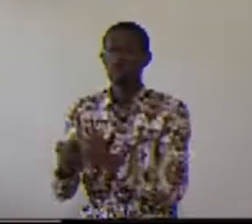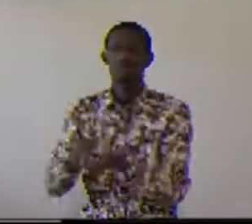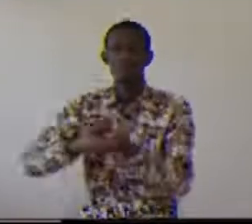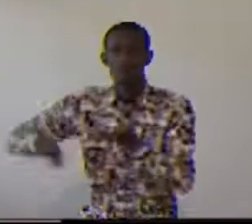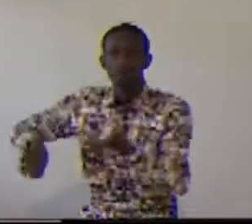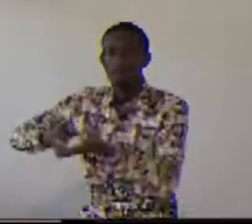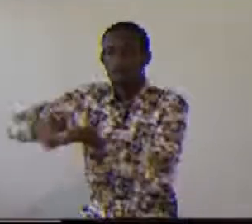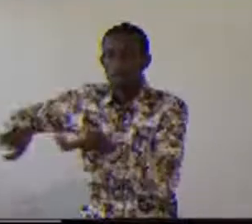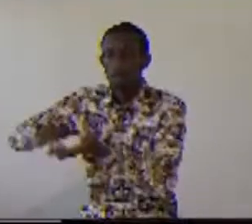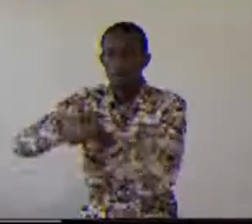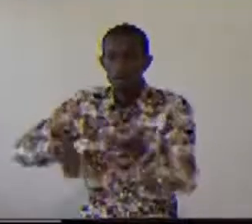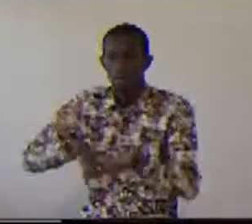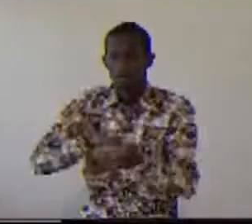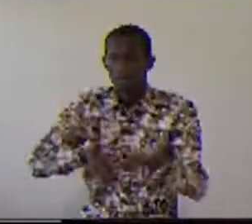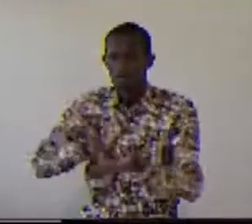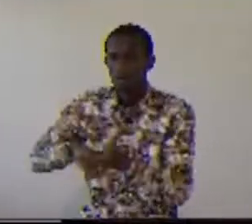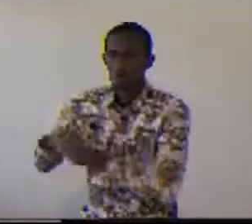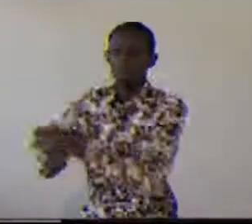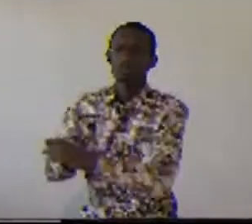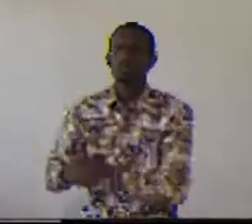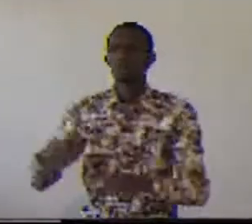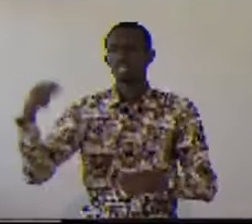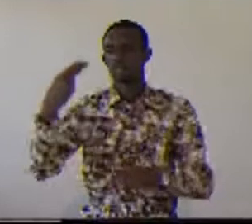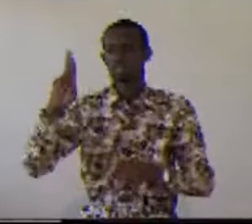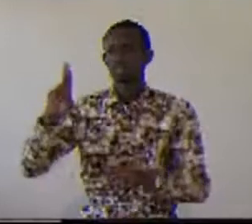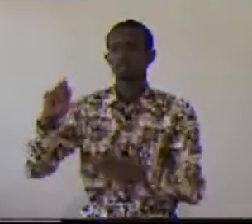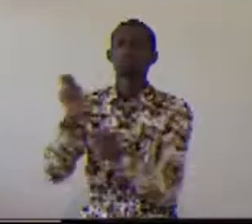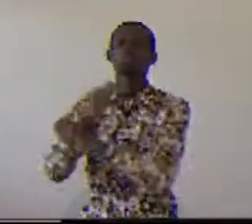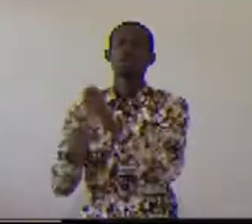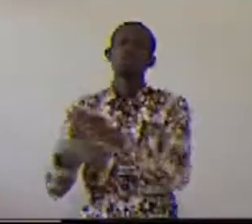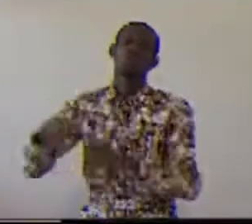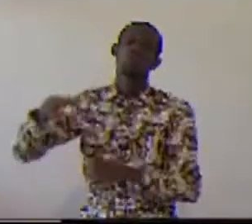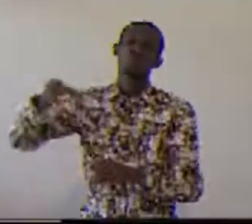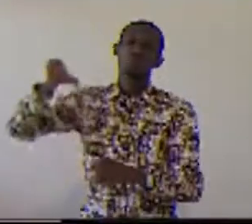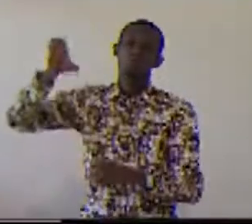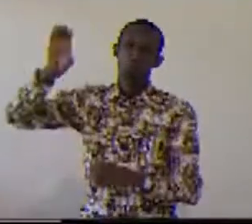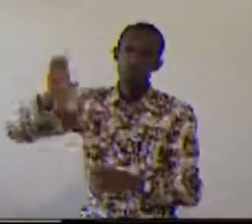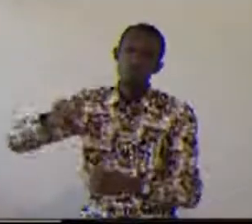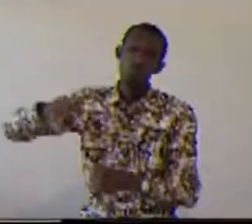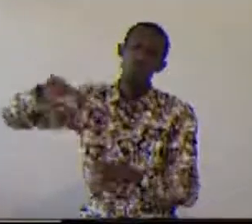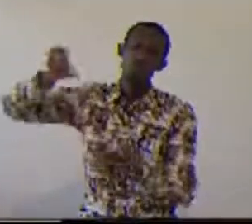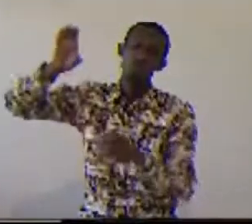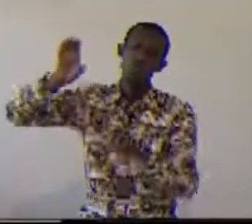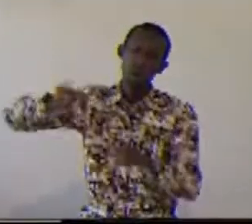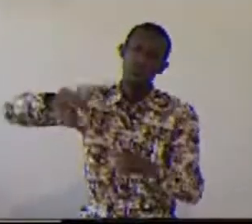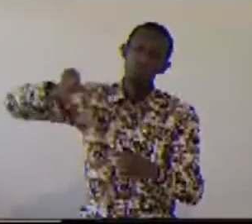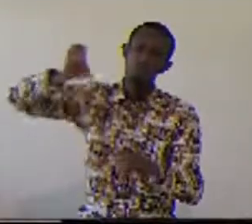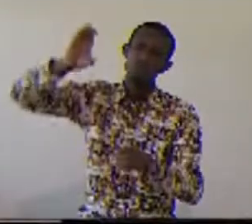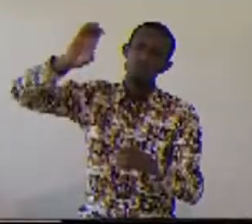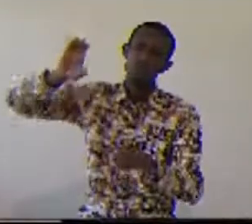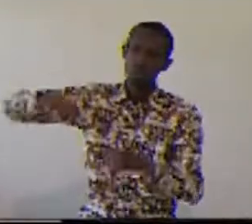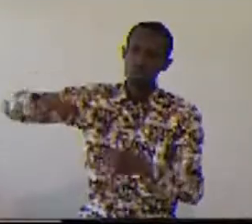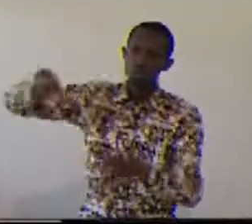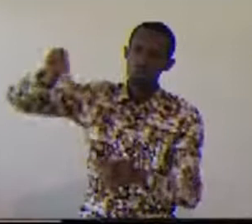far from each other and we get a liquid. It is the same if you want to boil a